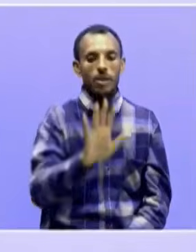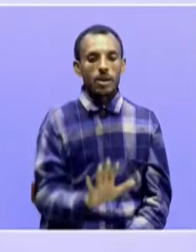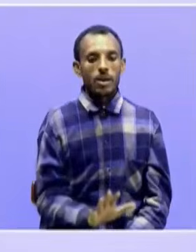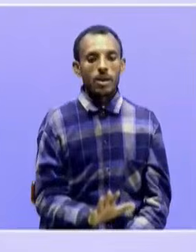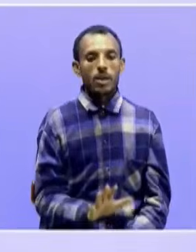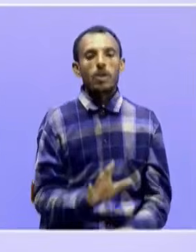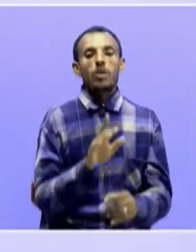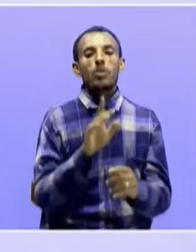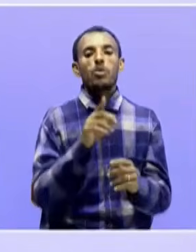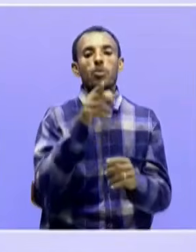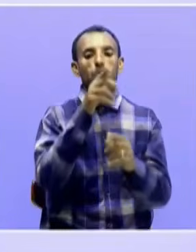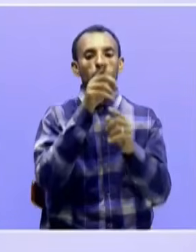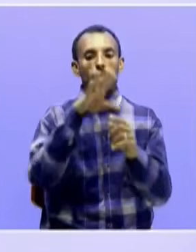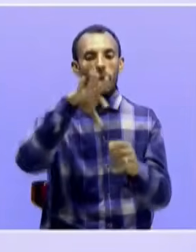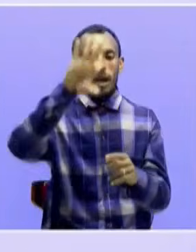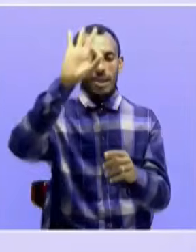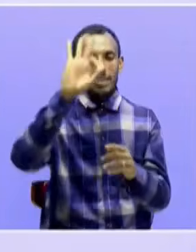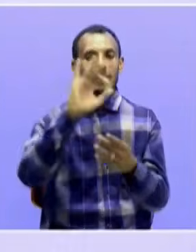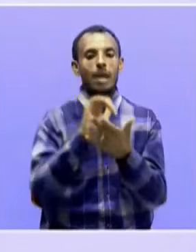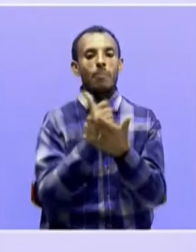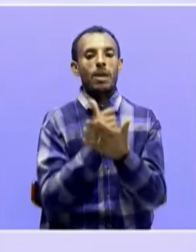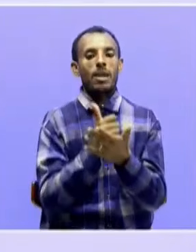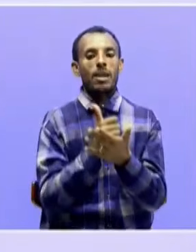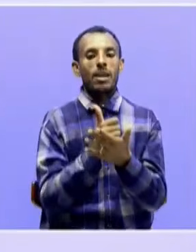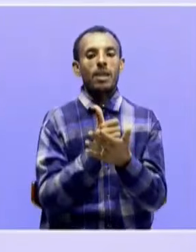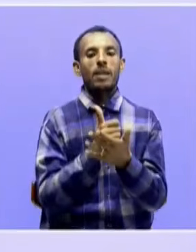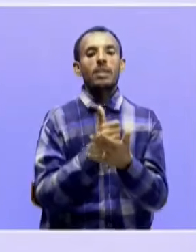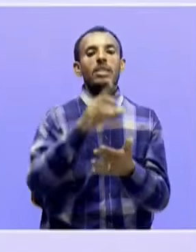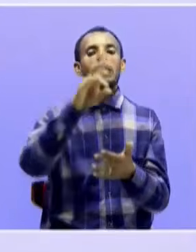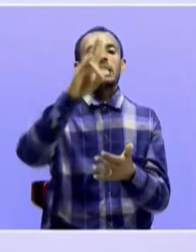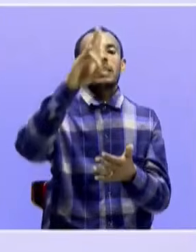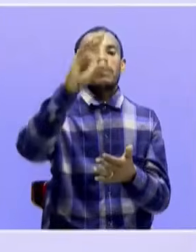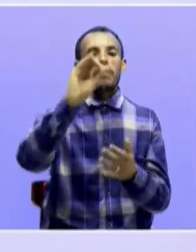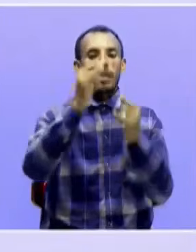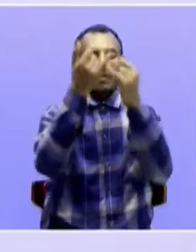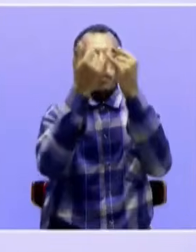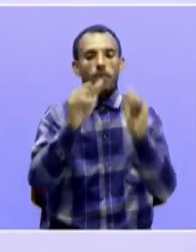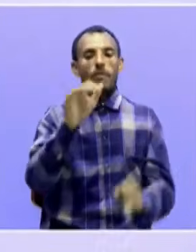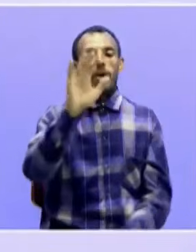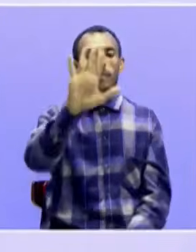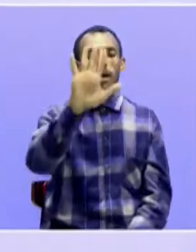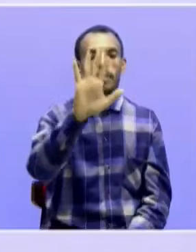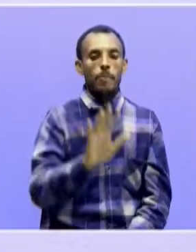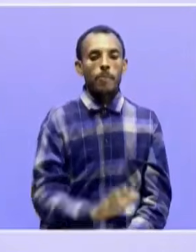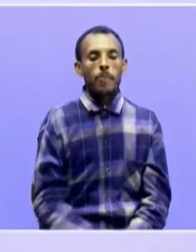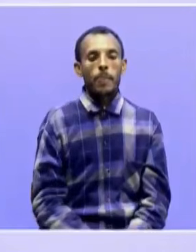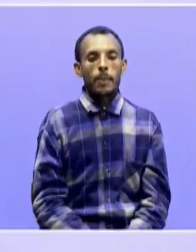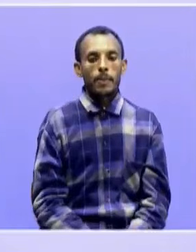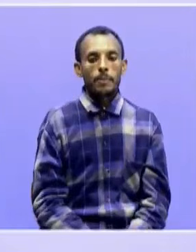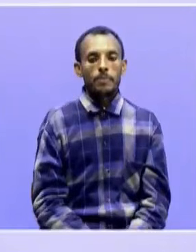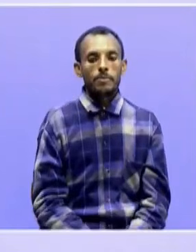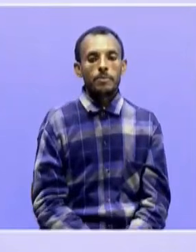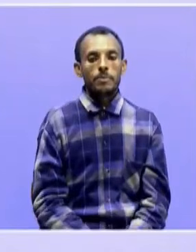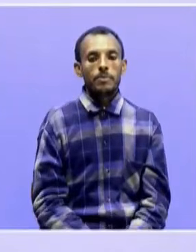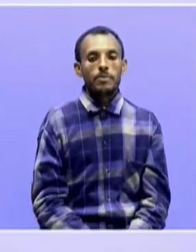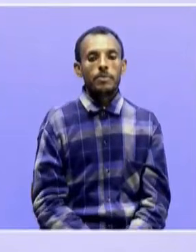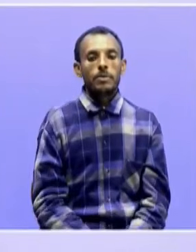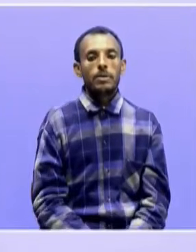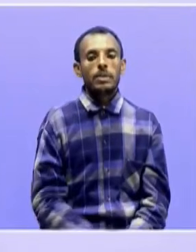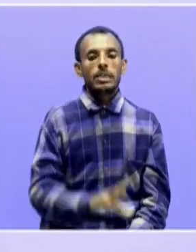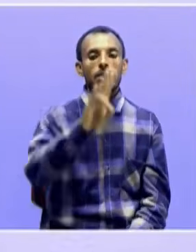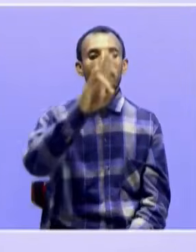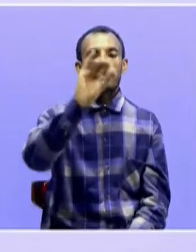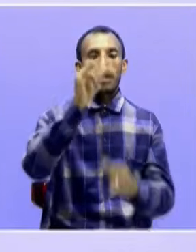have the mean. So let's divide 70 by 5. Let's divide here. 70 divided